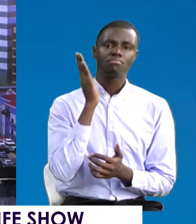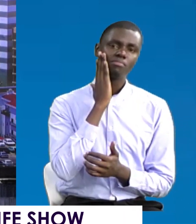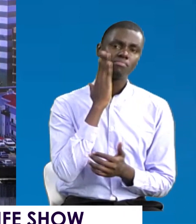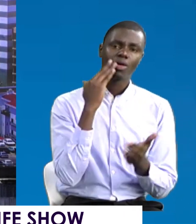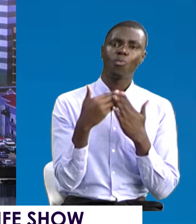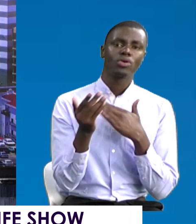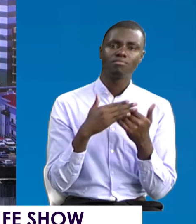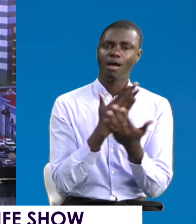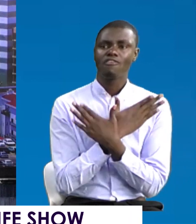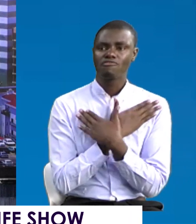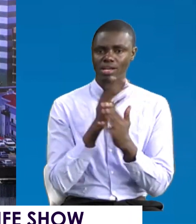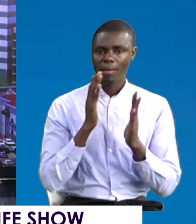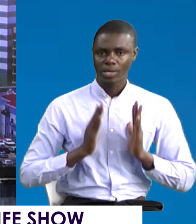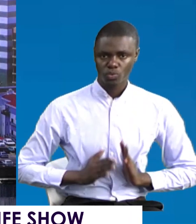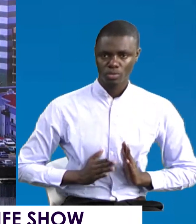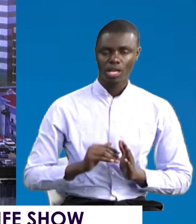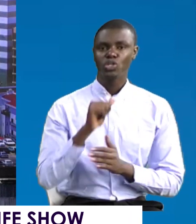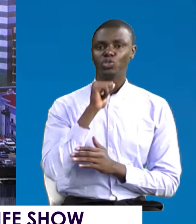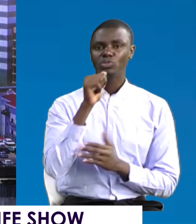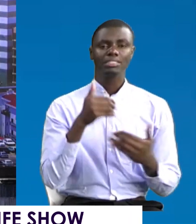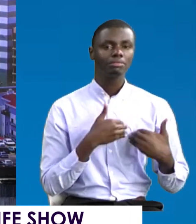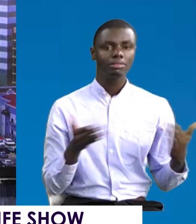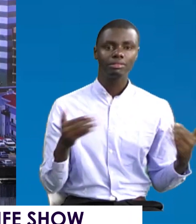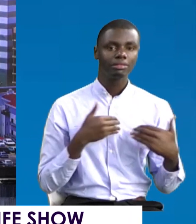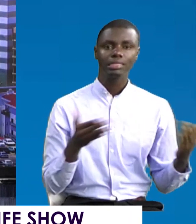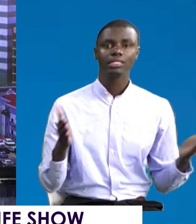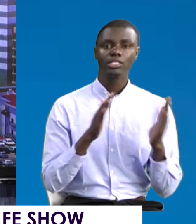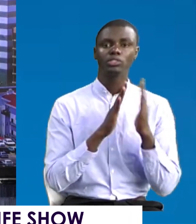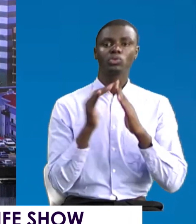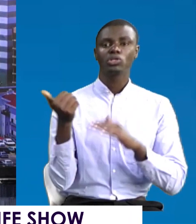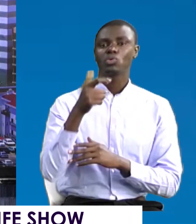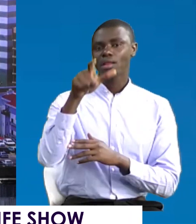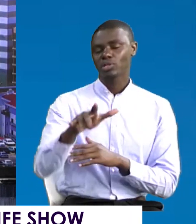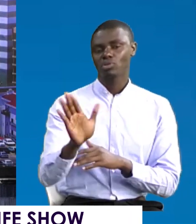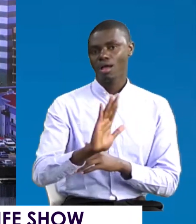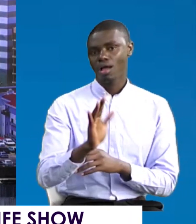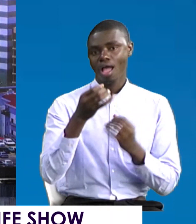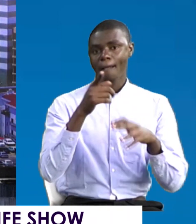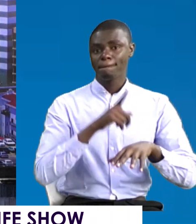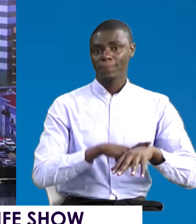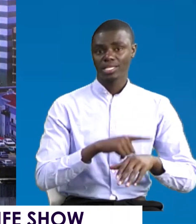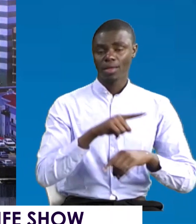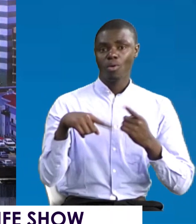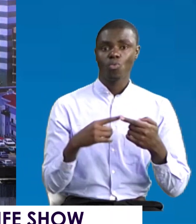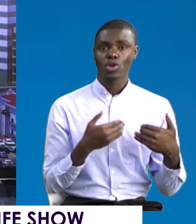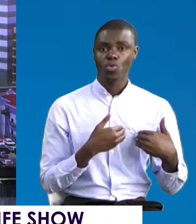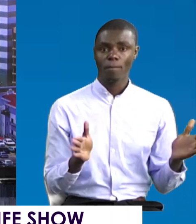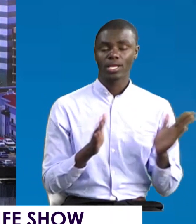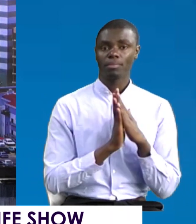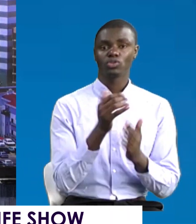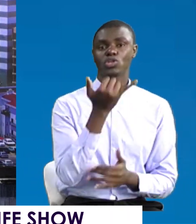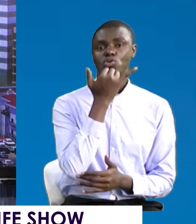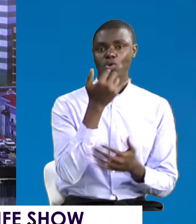mother, a friendly person. Don't just open up your story to anybody. Many times when you open up your story